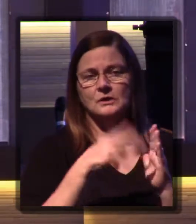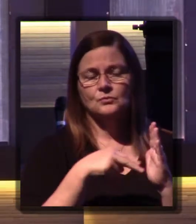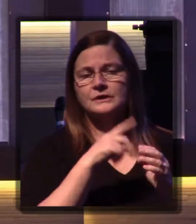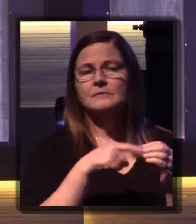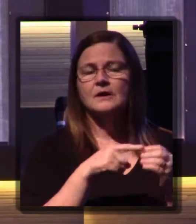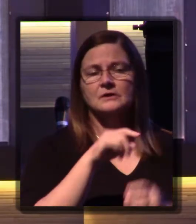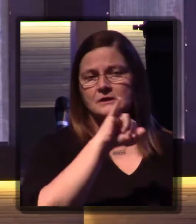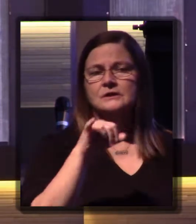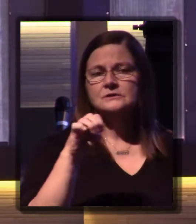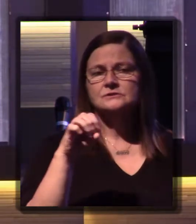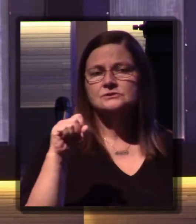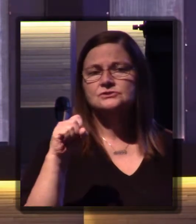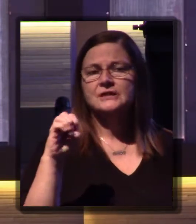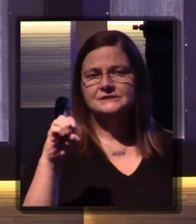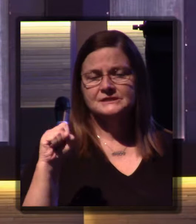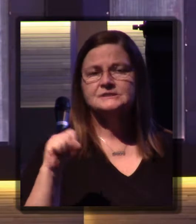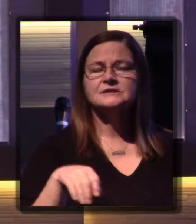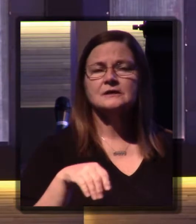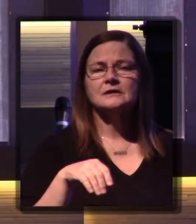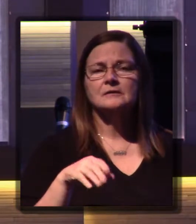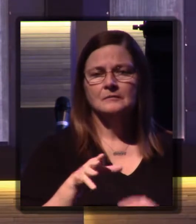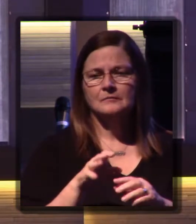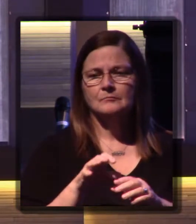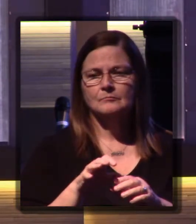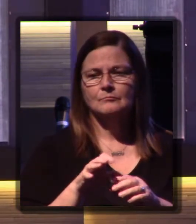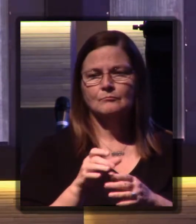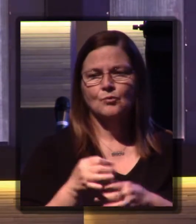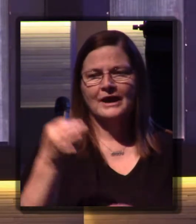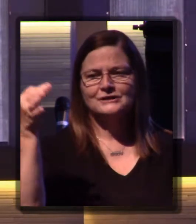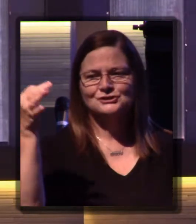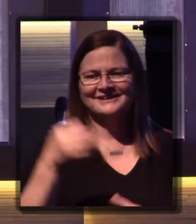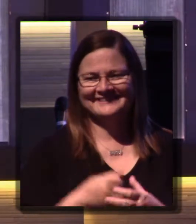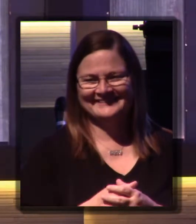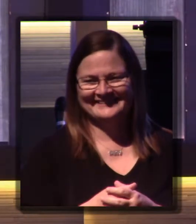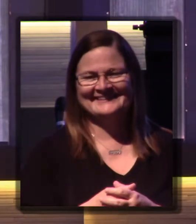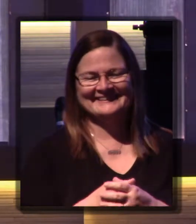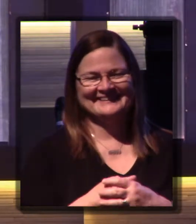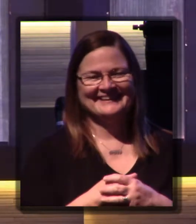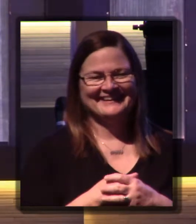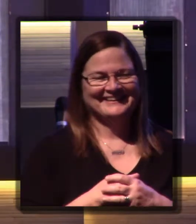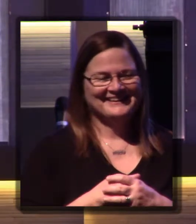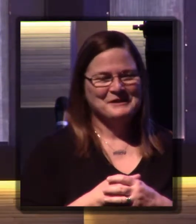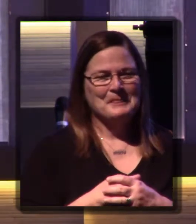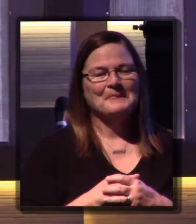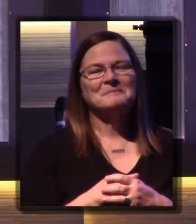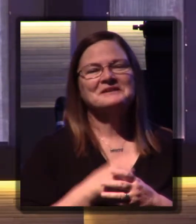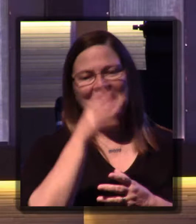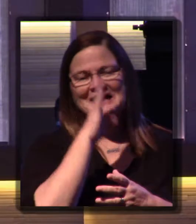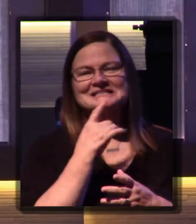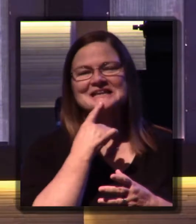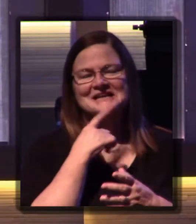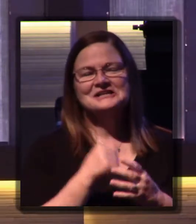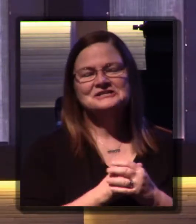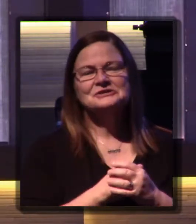about Jesse's branch, where this amazing picture of the Messiah is. And so God is saying to the